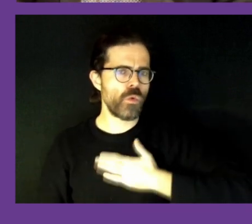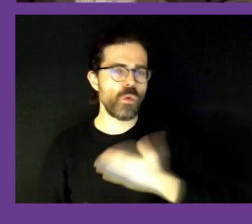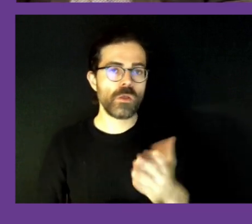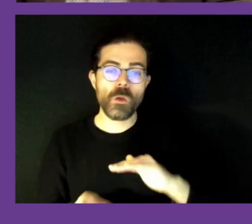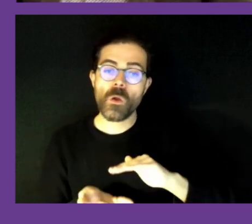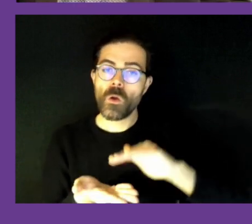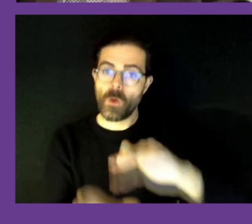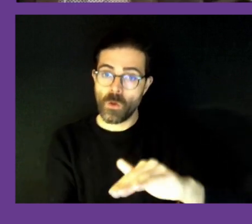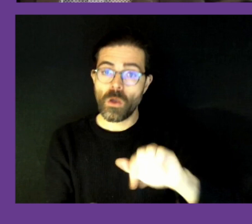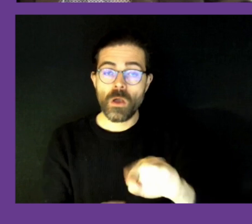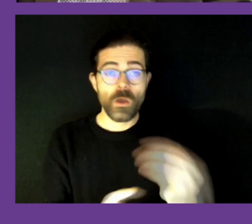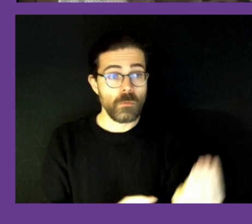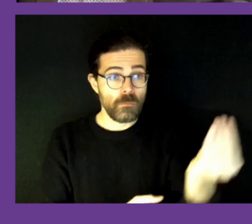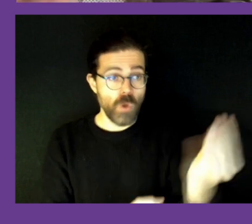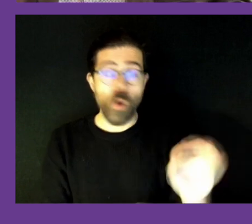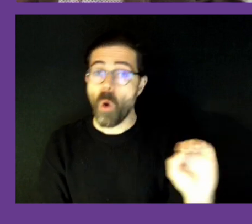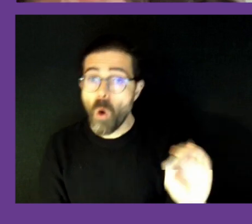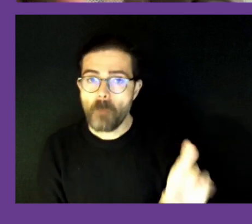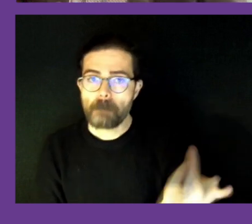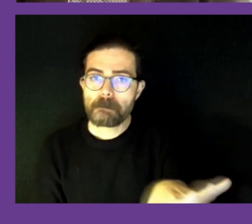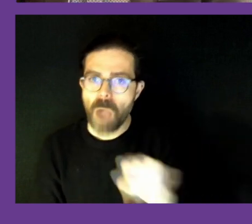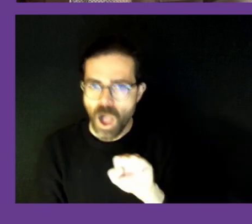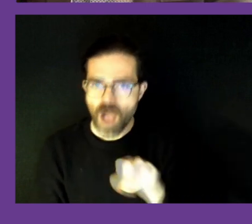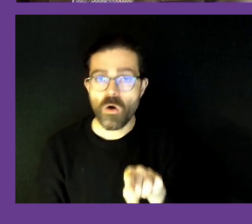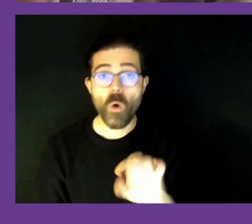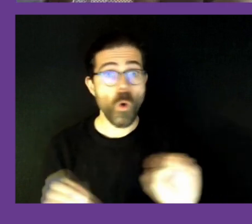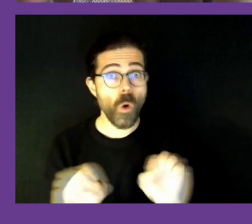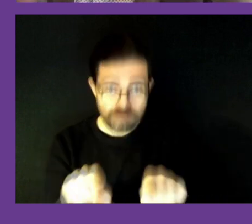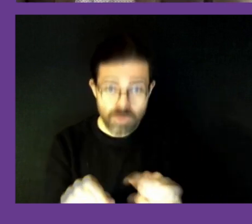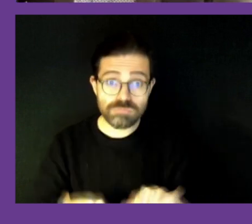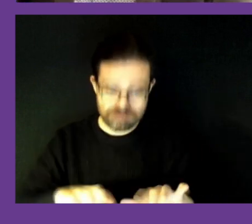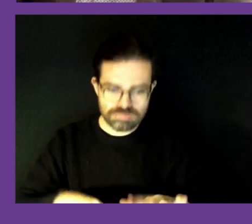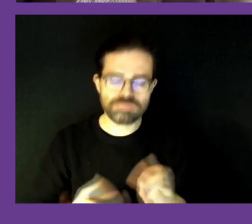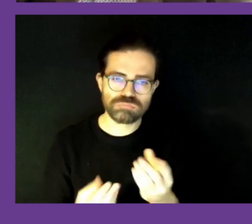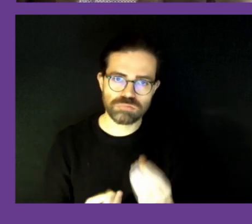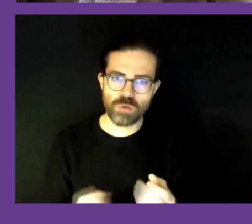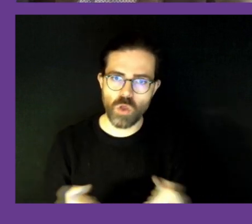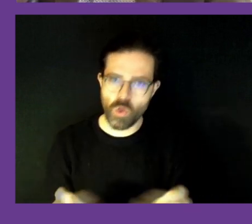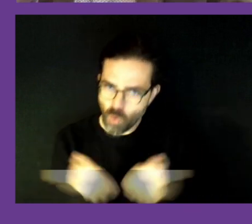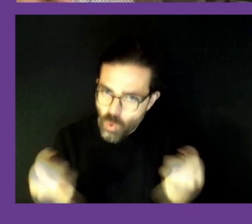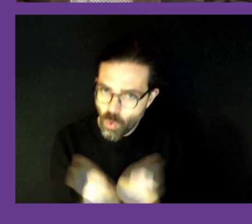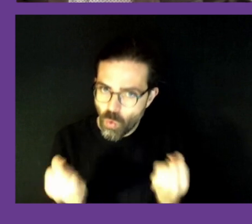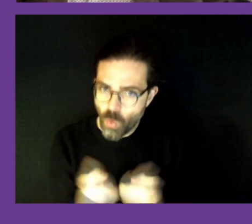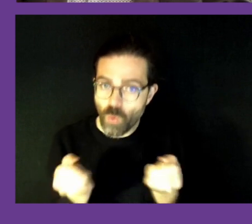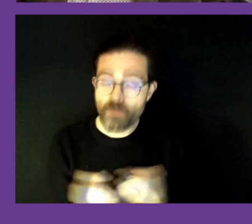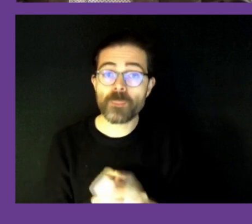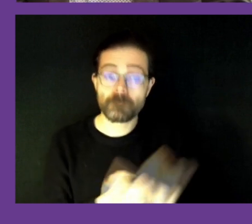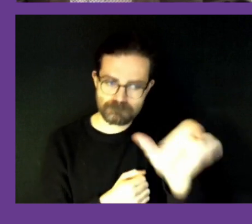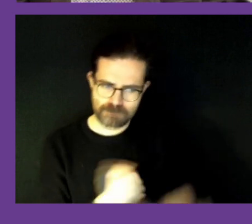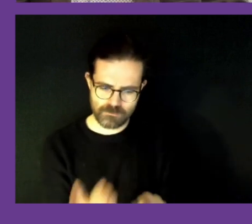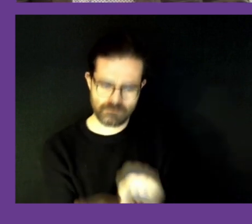or if you want to buy that product or service, or if you are a user and you want to make sure and check